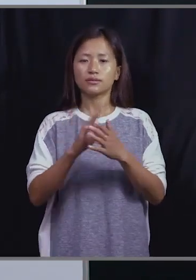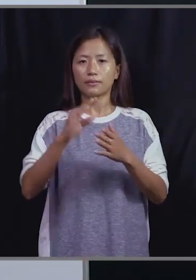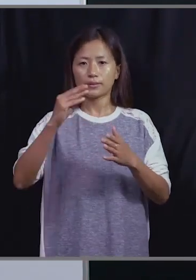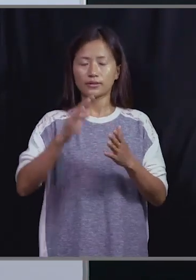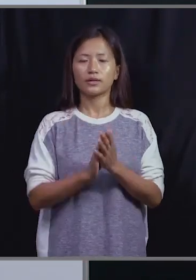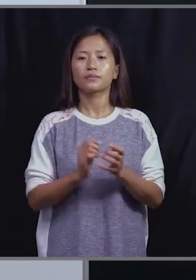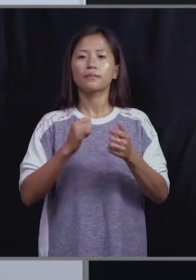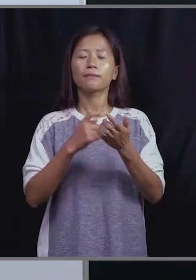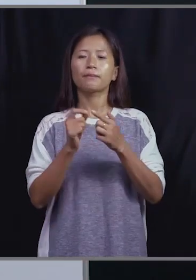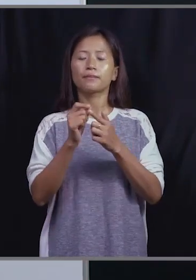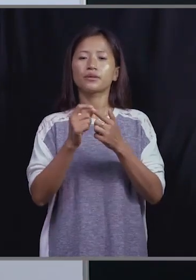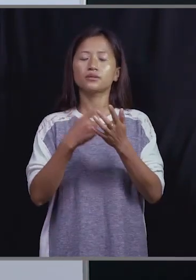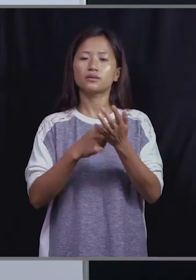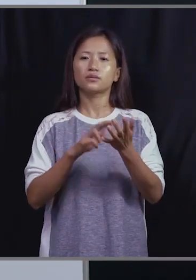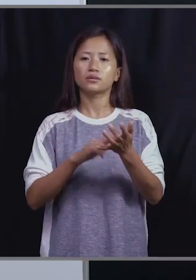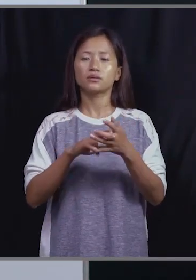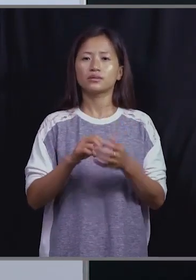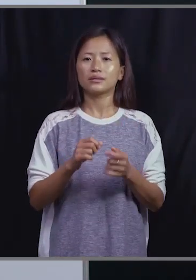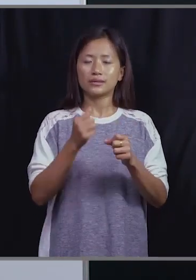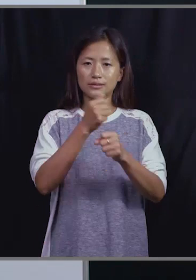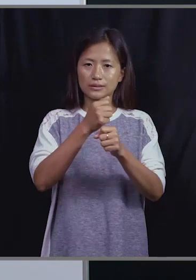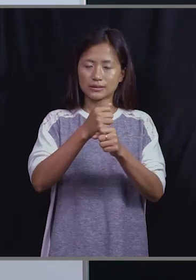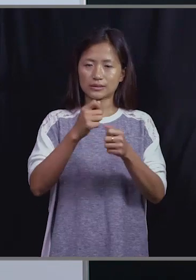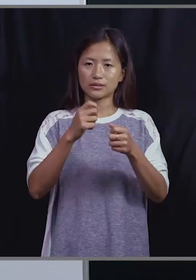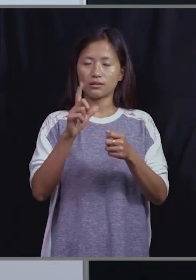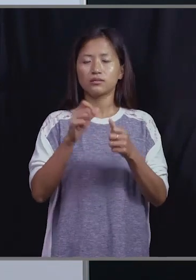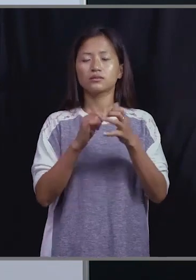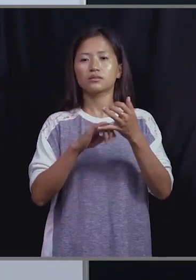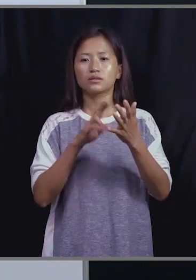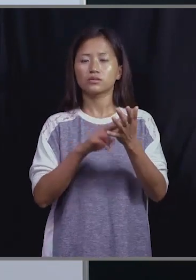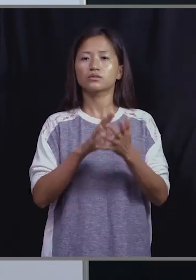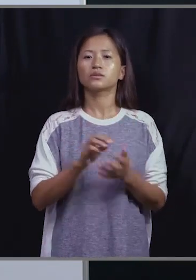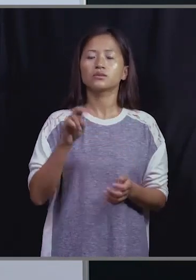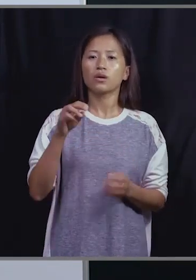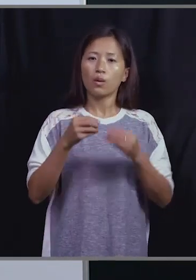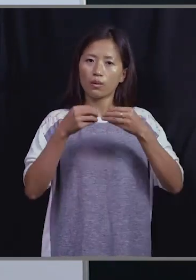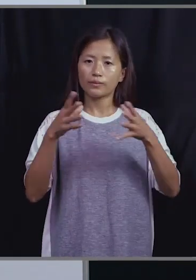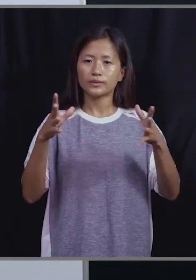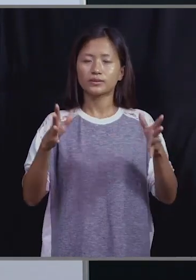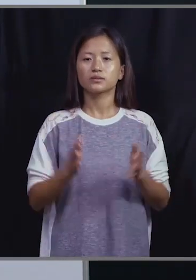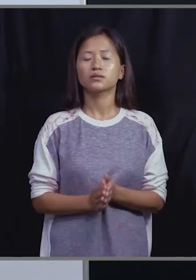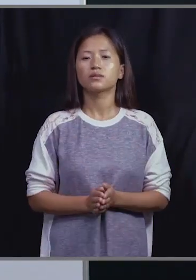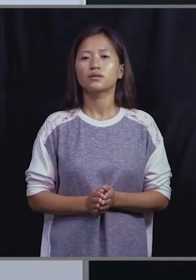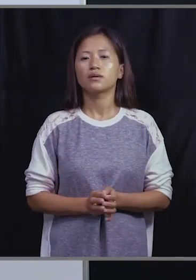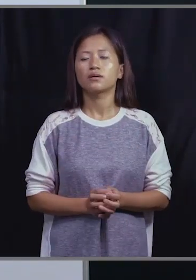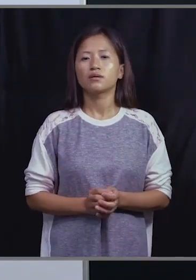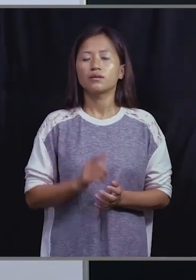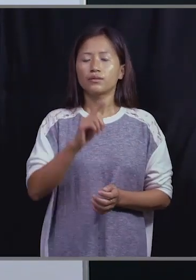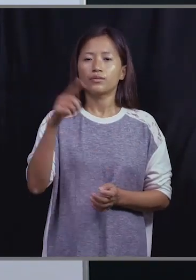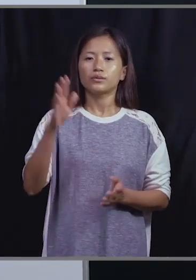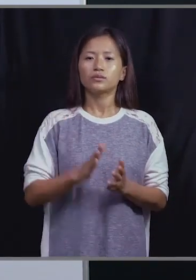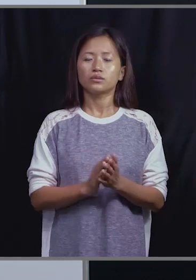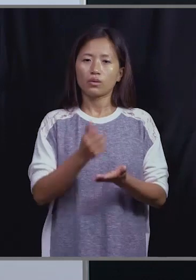perestroika. Glasnost, it means openness, okay? In here, People were given the right